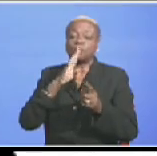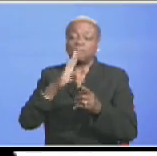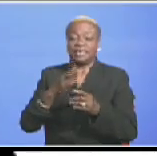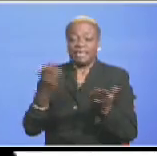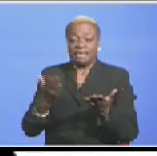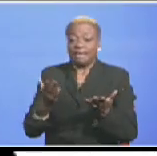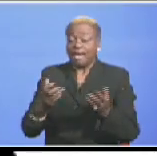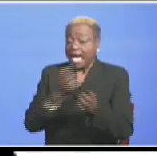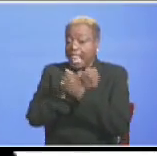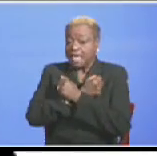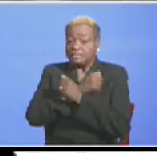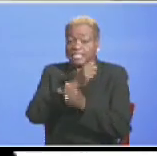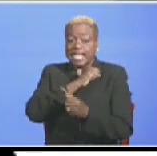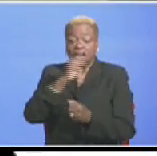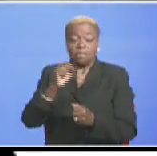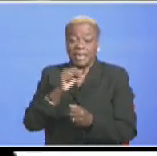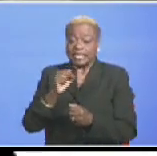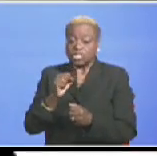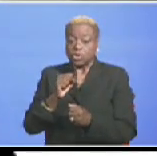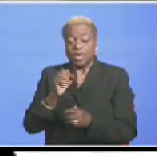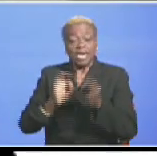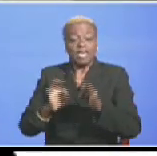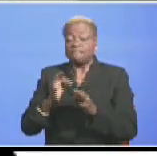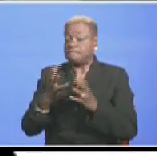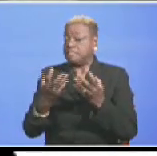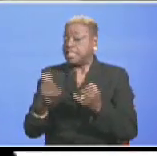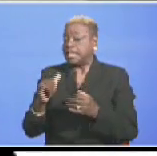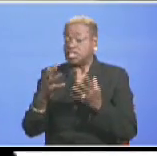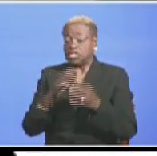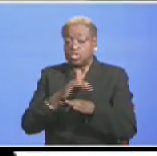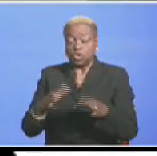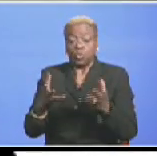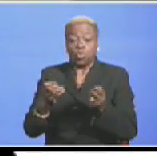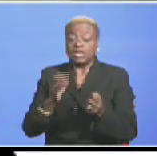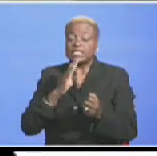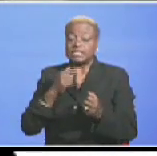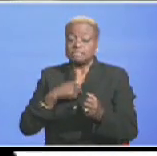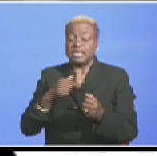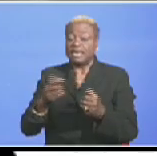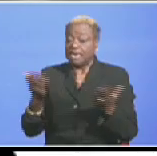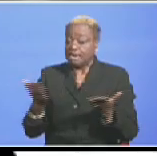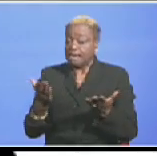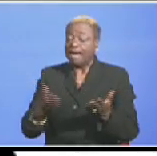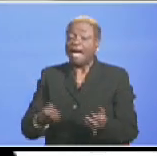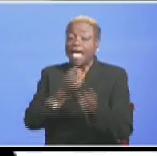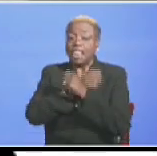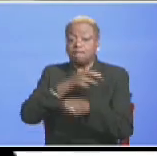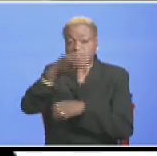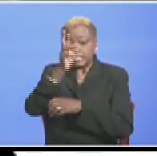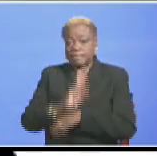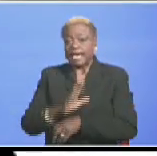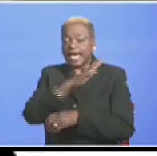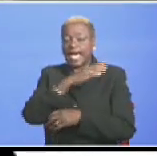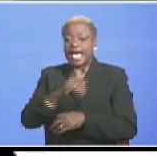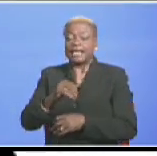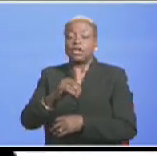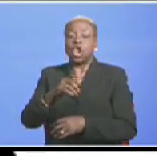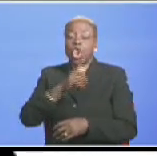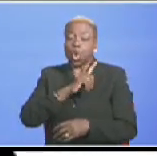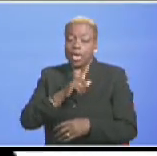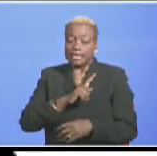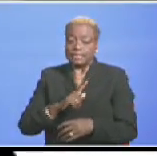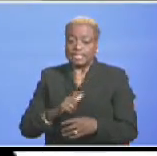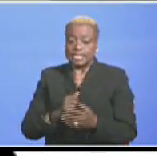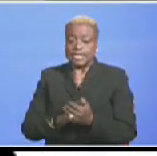but if they don't want me here, and they don't feel that I'm the part of the core. You know, I like respect and loyalty, and I feel like I'm part of the group